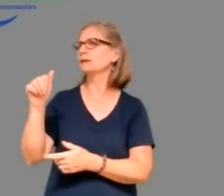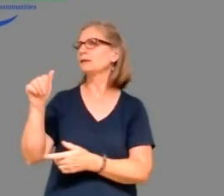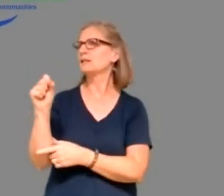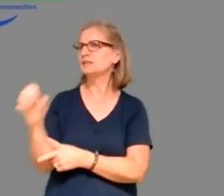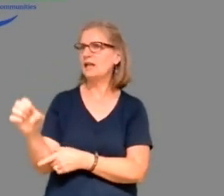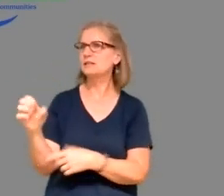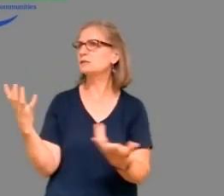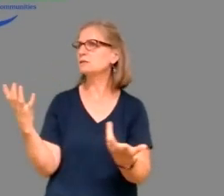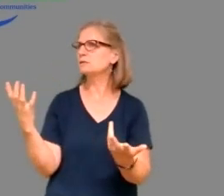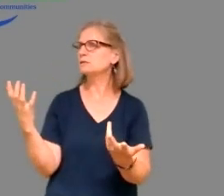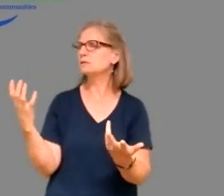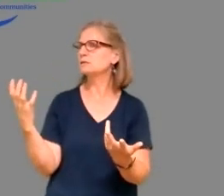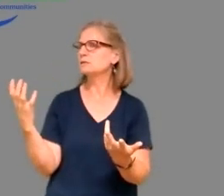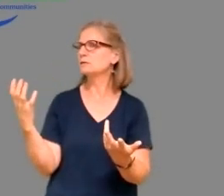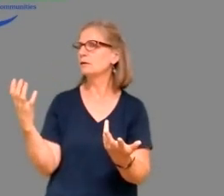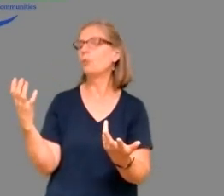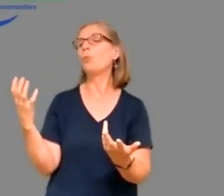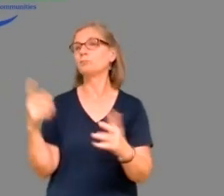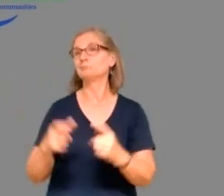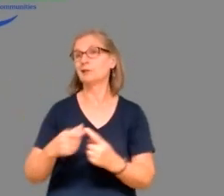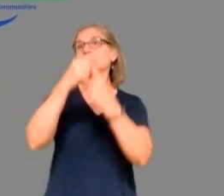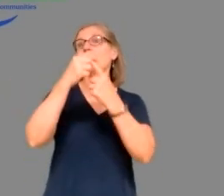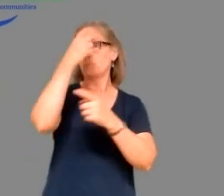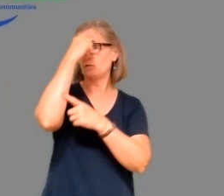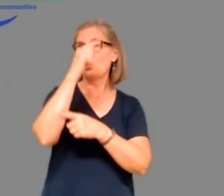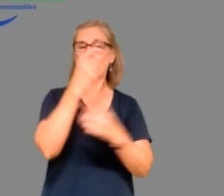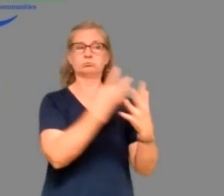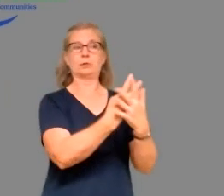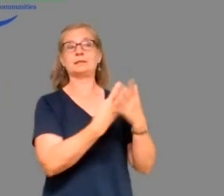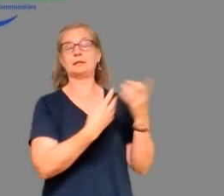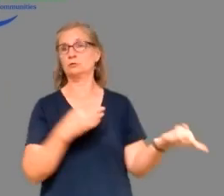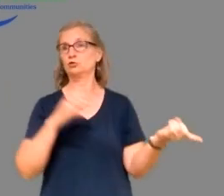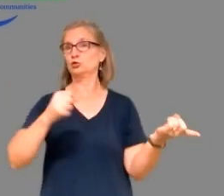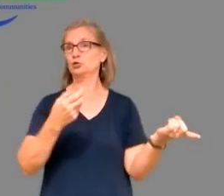not connected to Shutter Creek Prison. And so